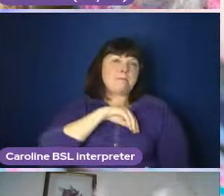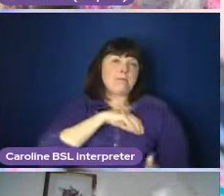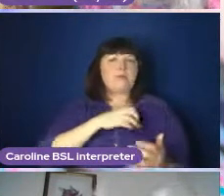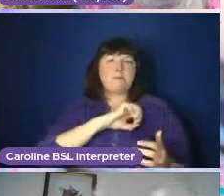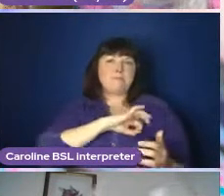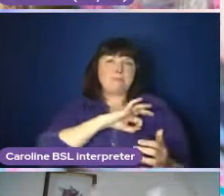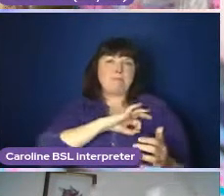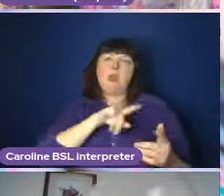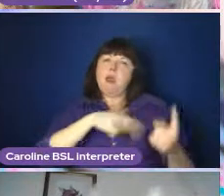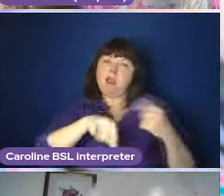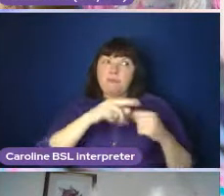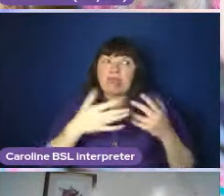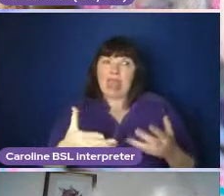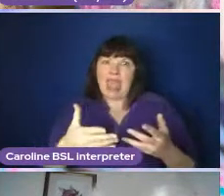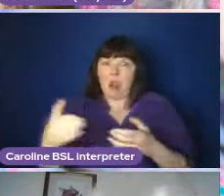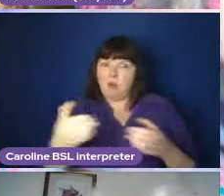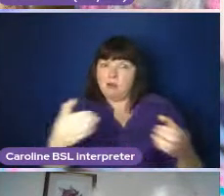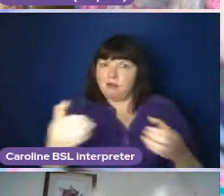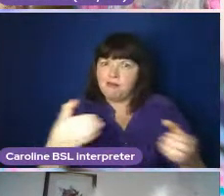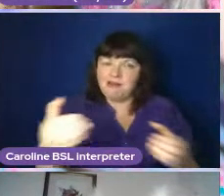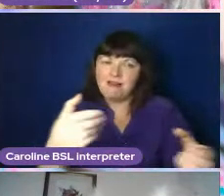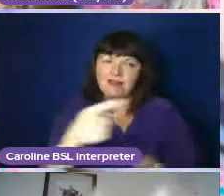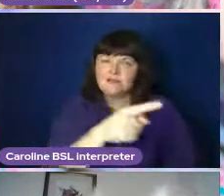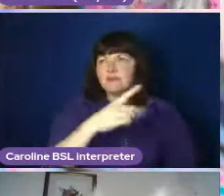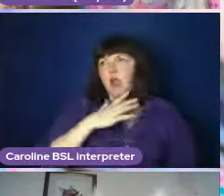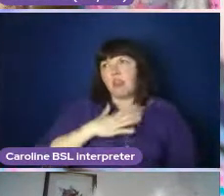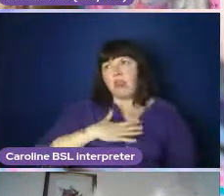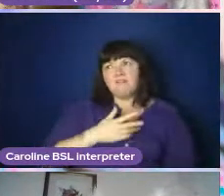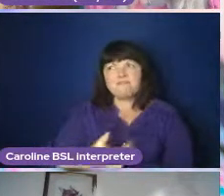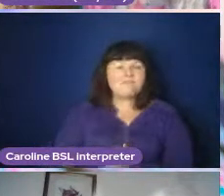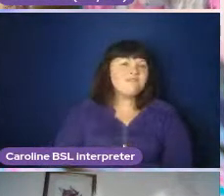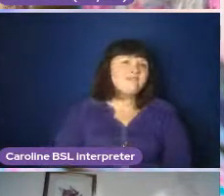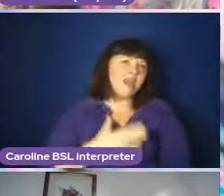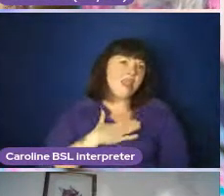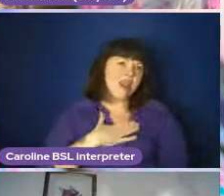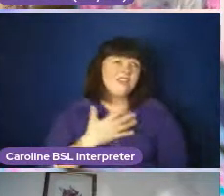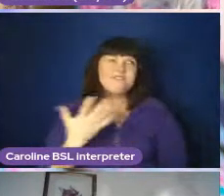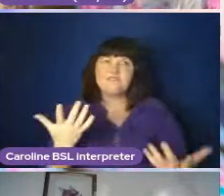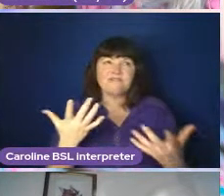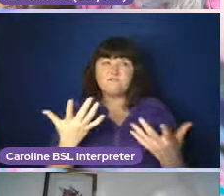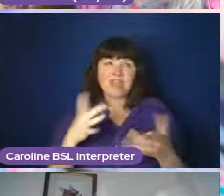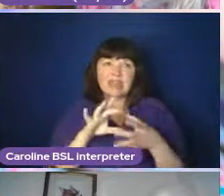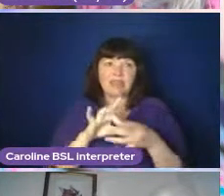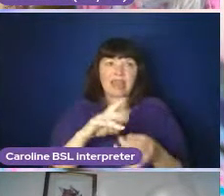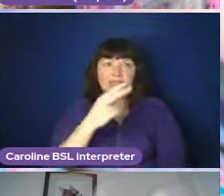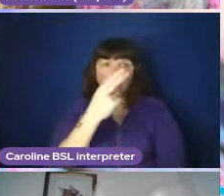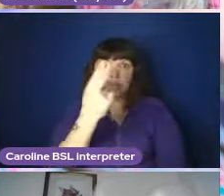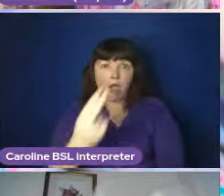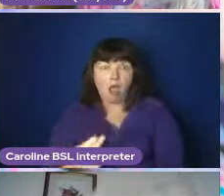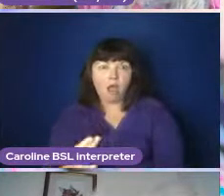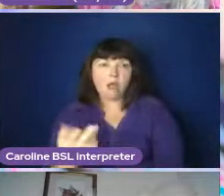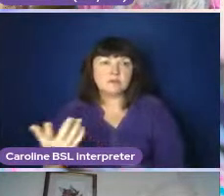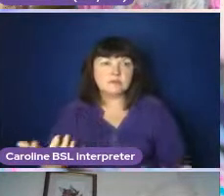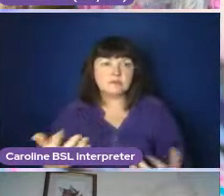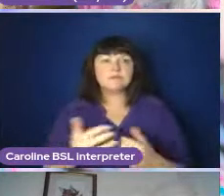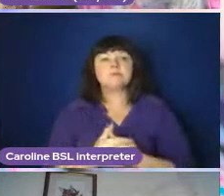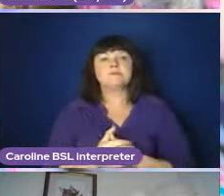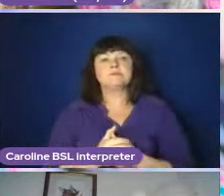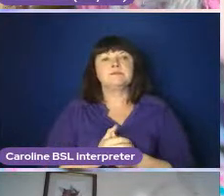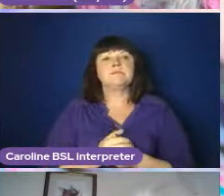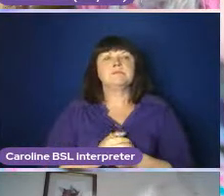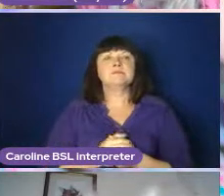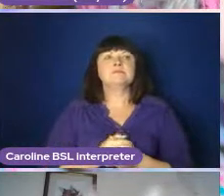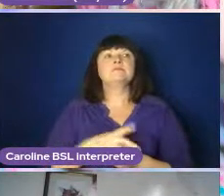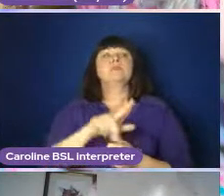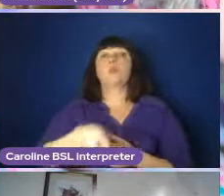way. No, I'm loving it. I love anything sort of like art. In fact, I mean, I will just come out and say now, when I turned up at